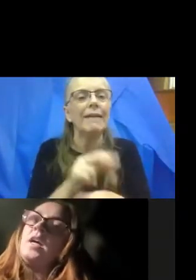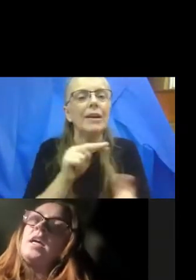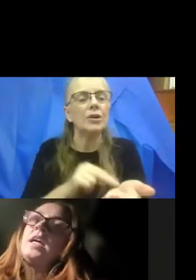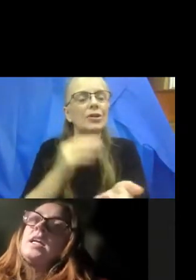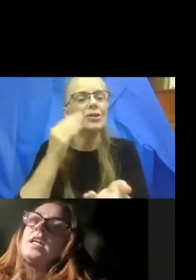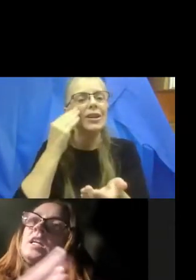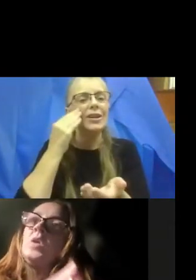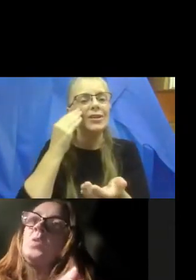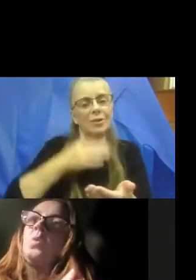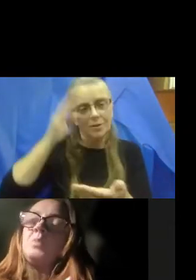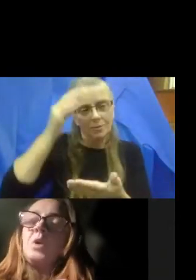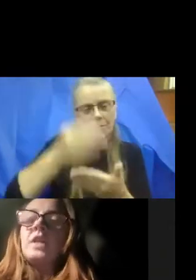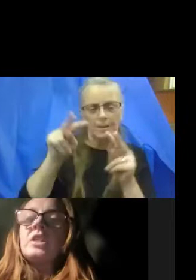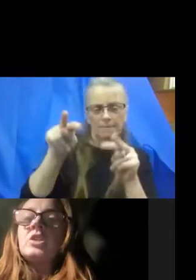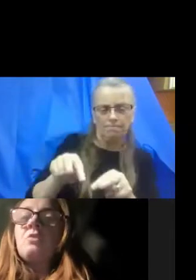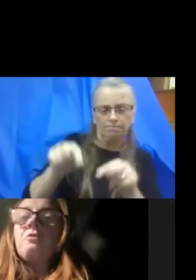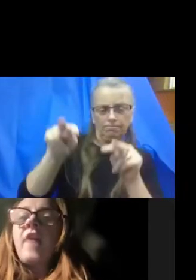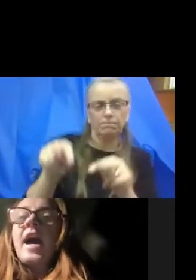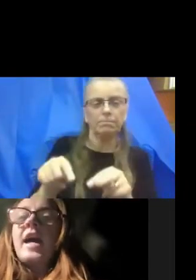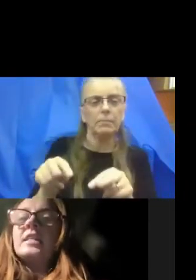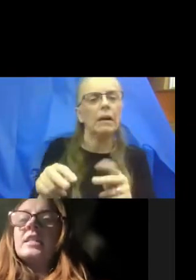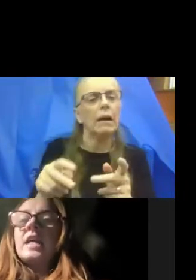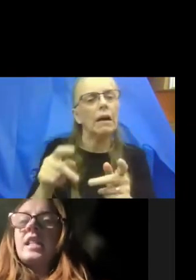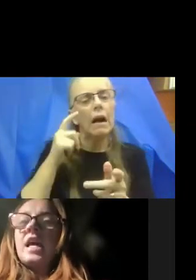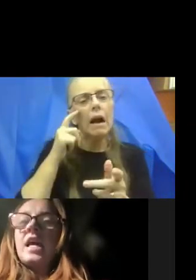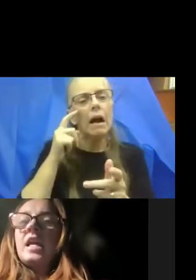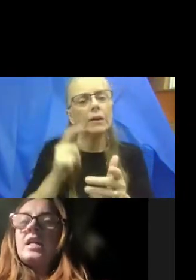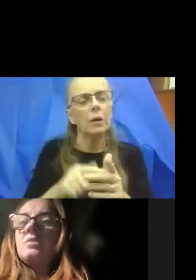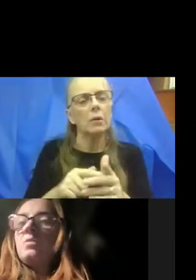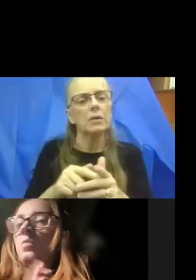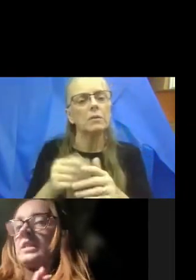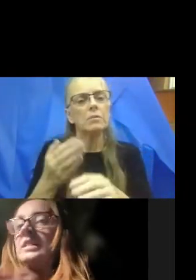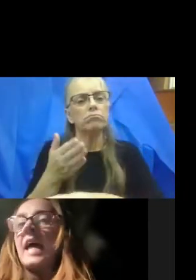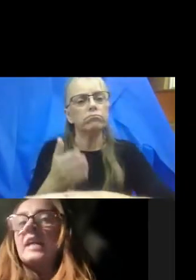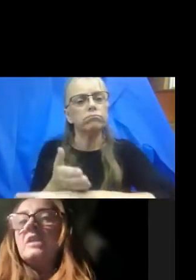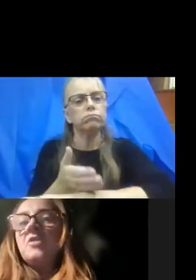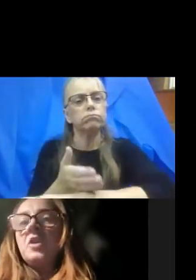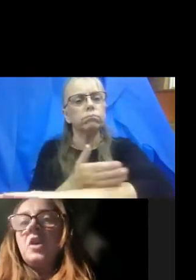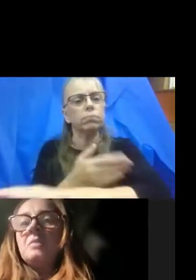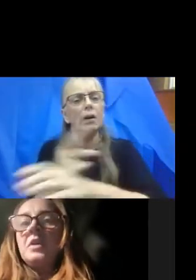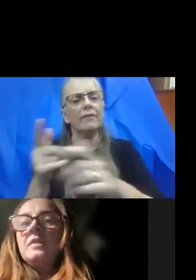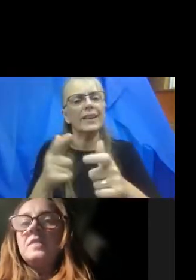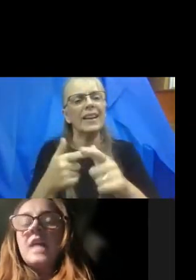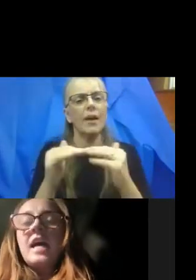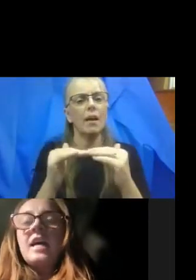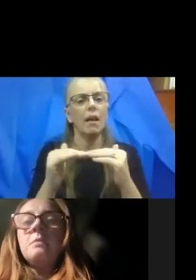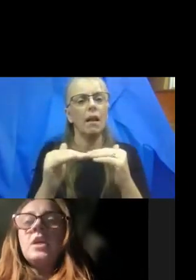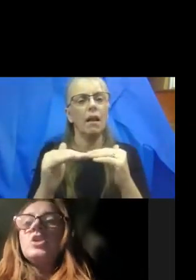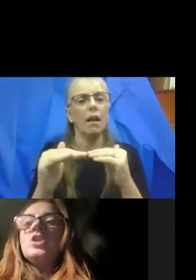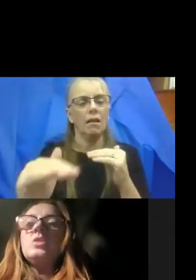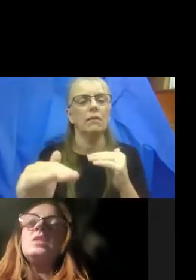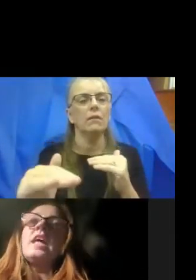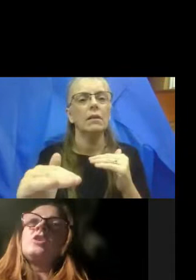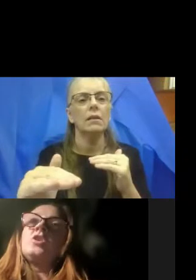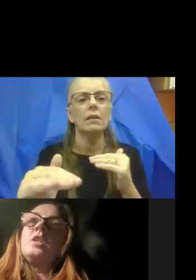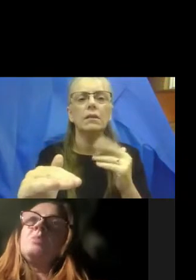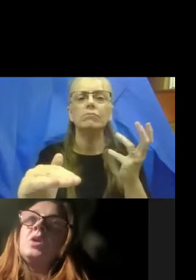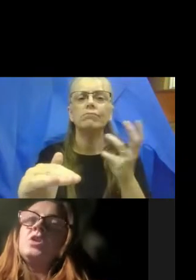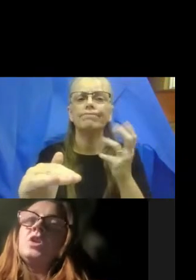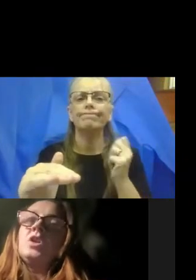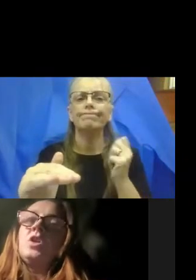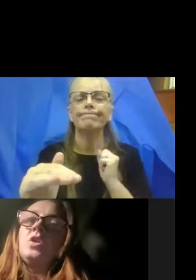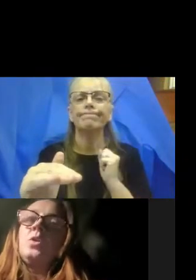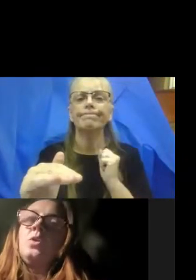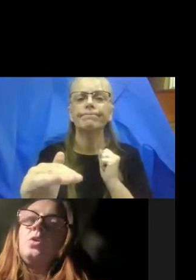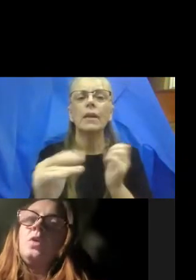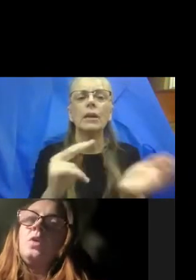how he was progressing so fast and then went stagnant for a long period of time. She was actually the